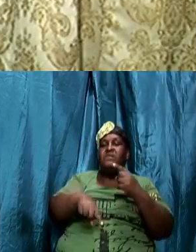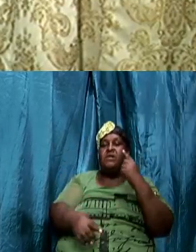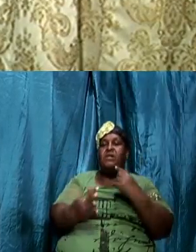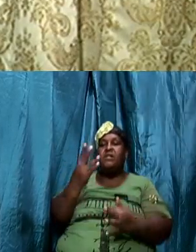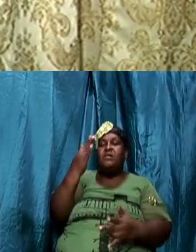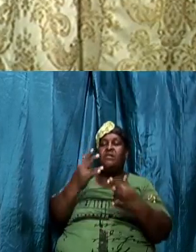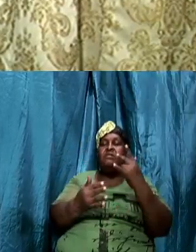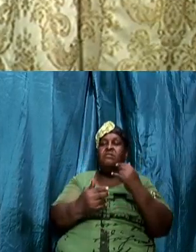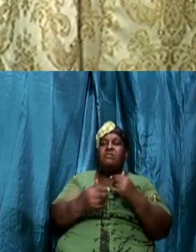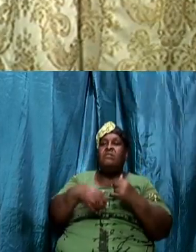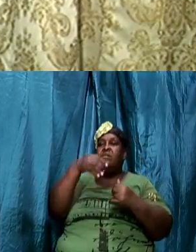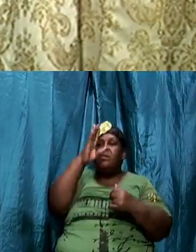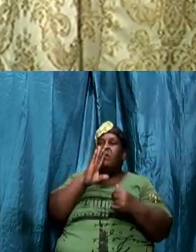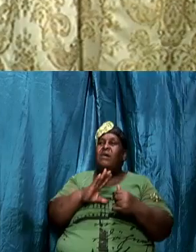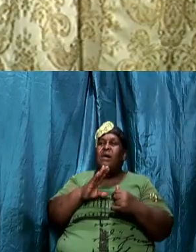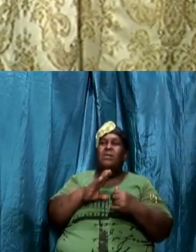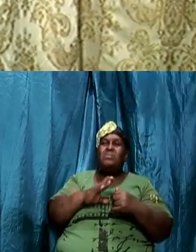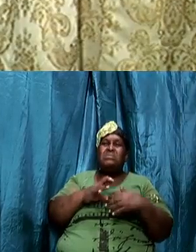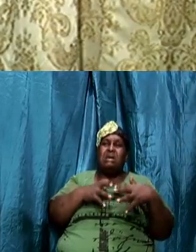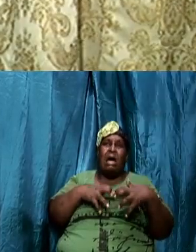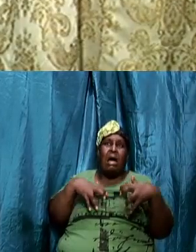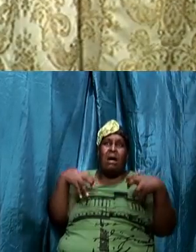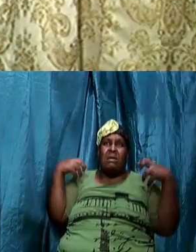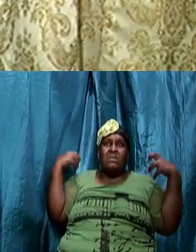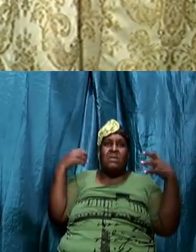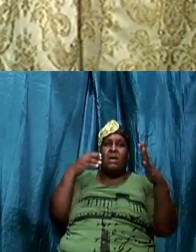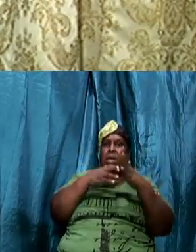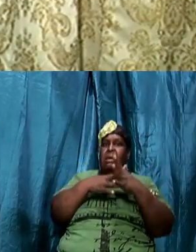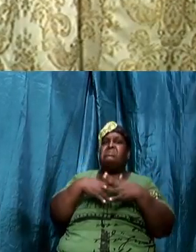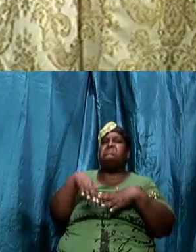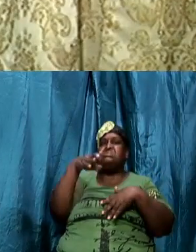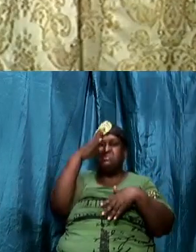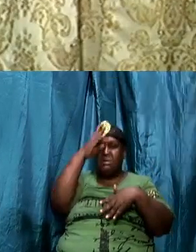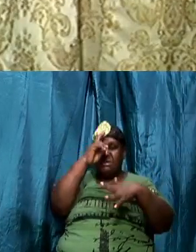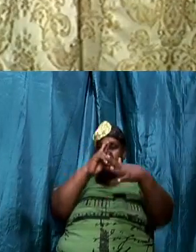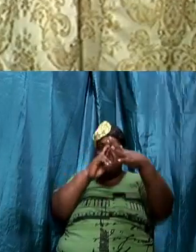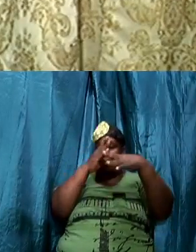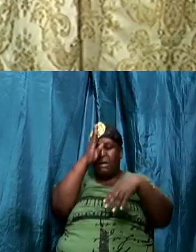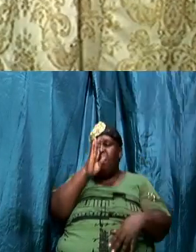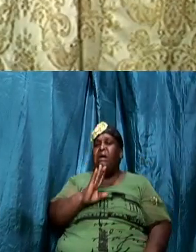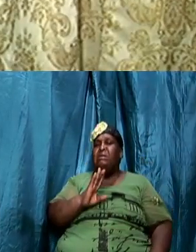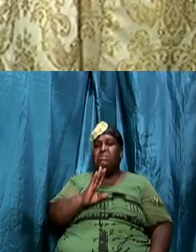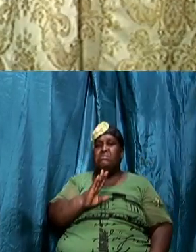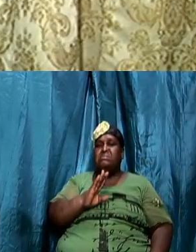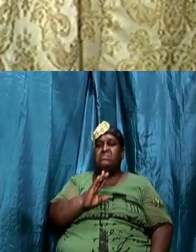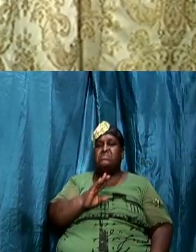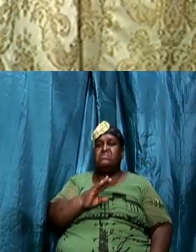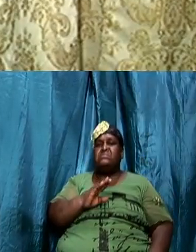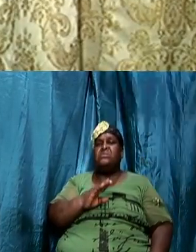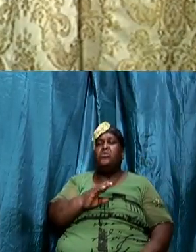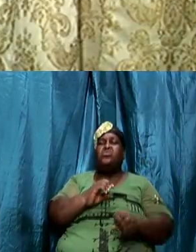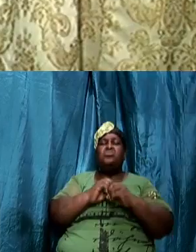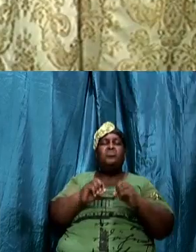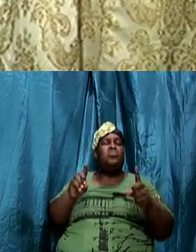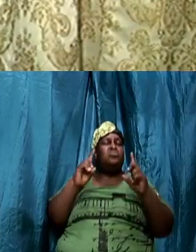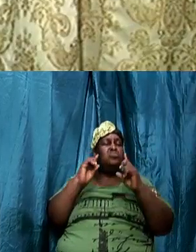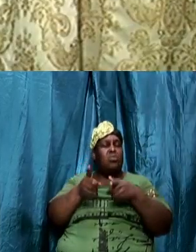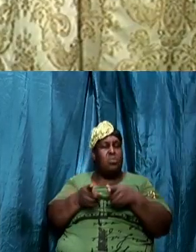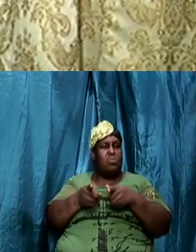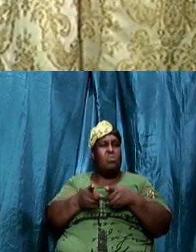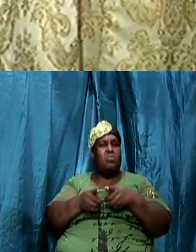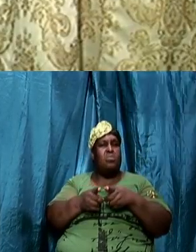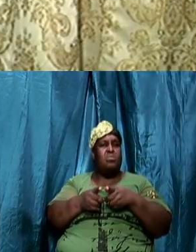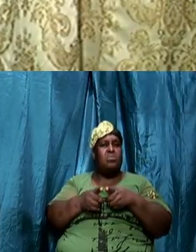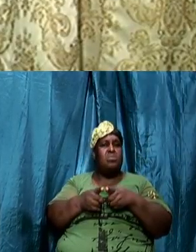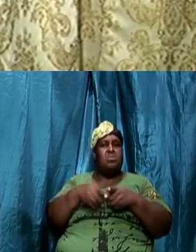God's wrath was kindled against him because he decided to go even when the word was clear. Do not go. I